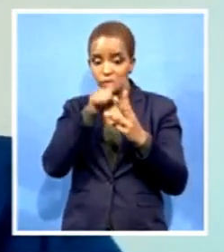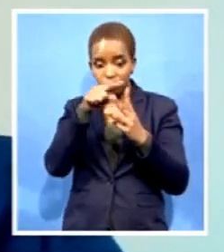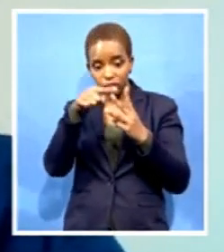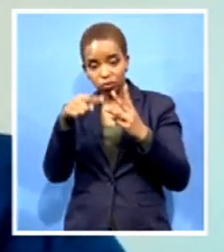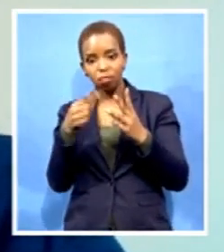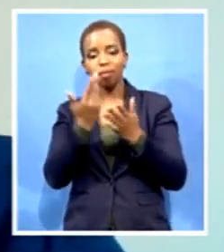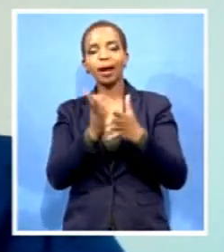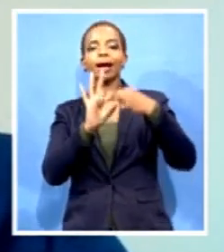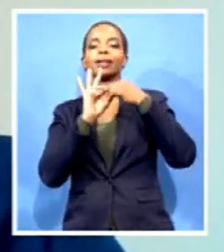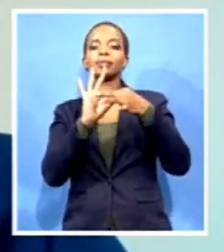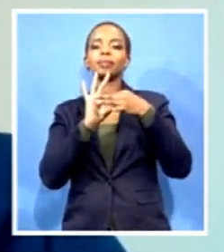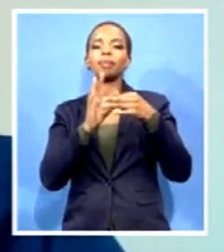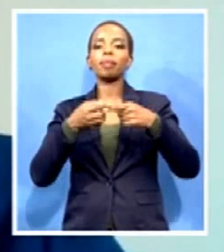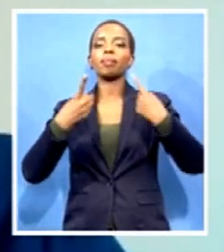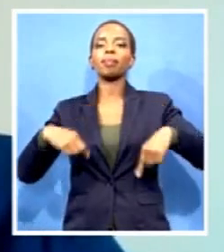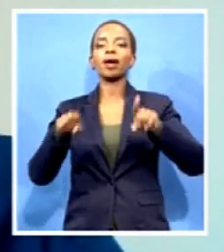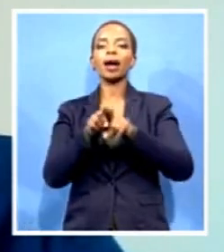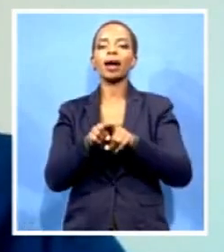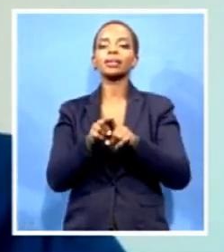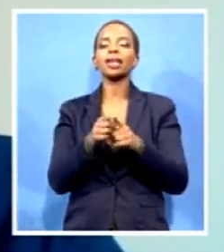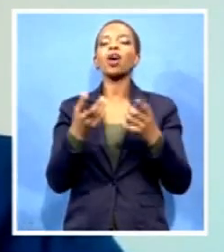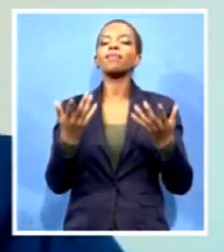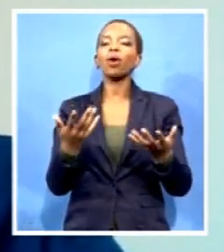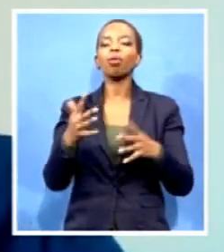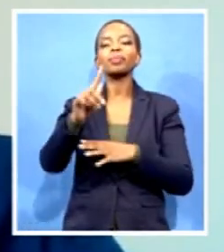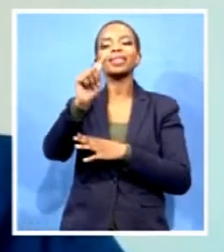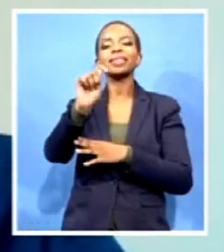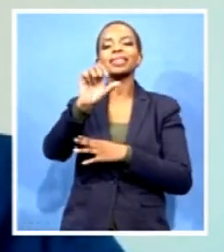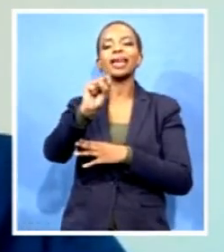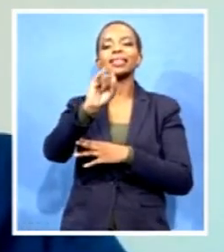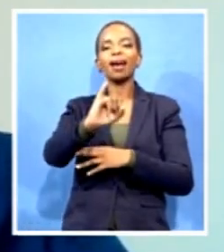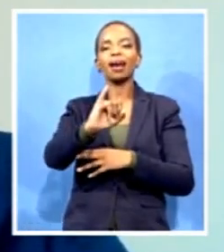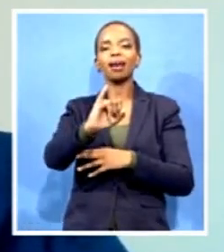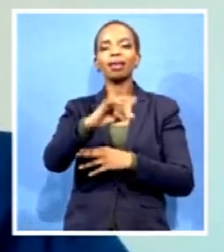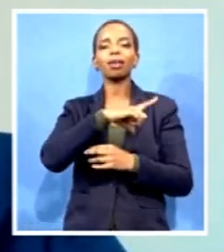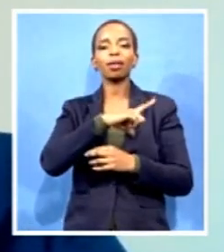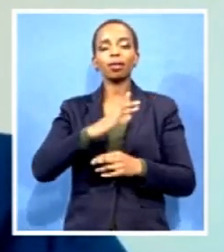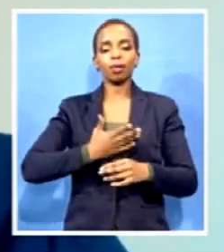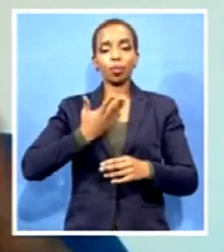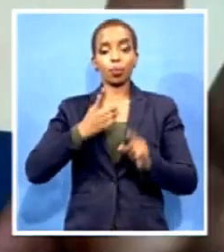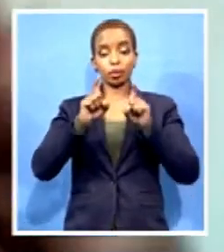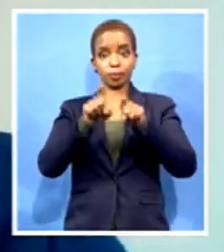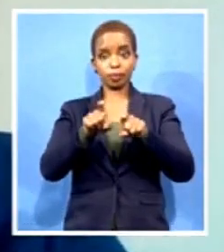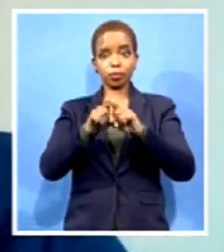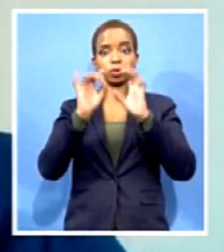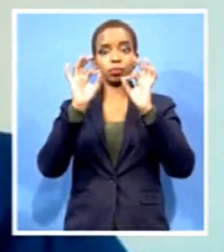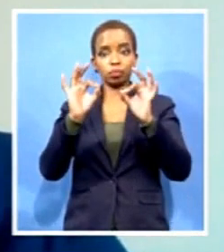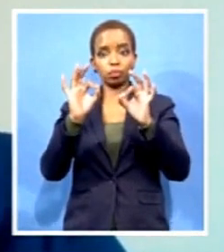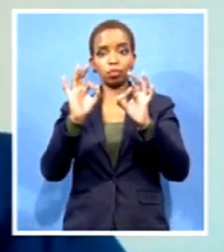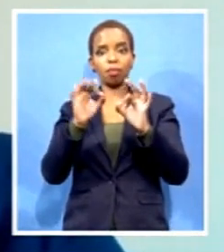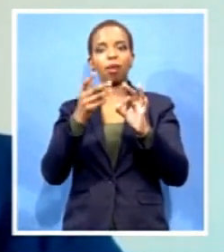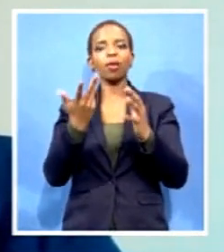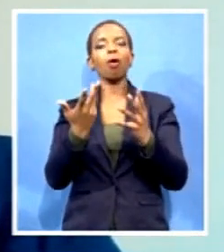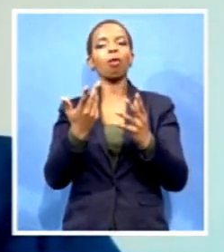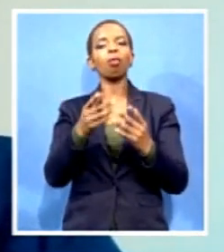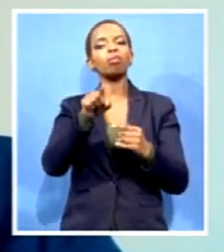CSI, to get this VLE, to remote learning, to remote areas